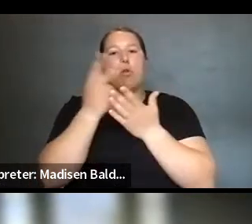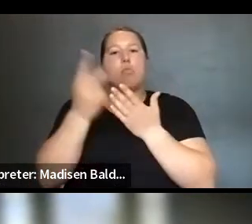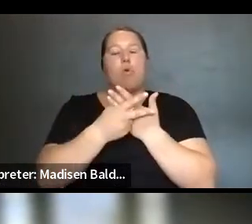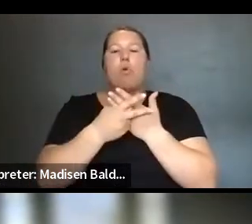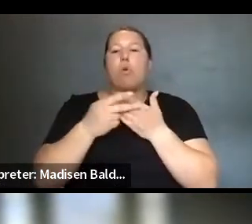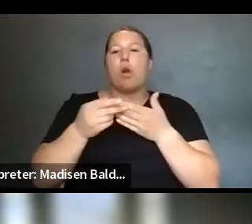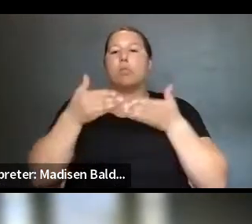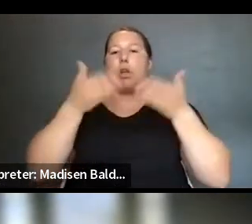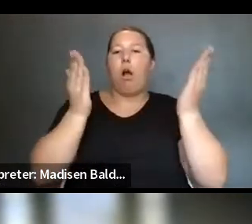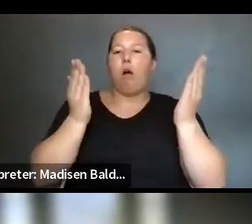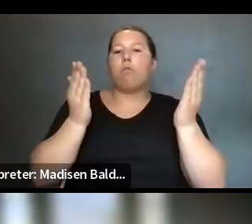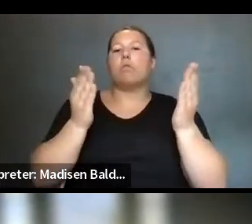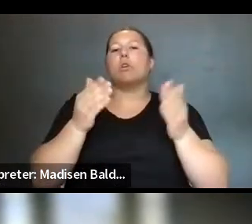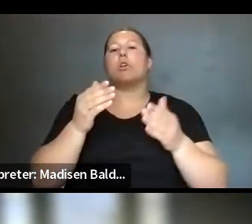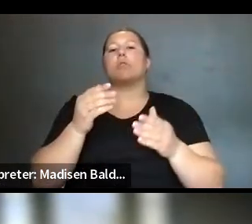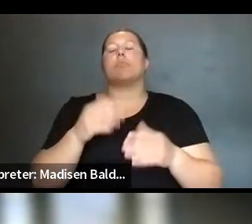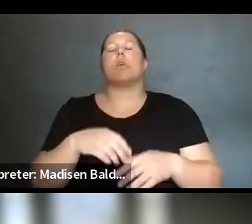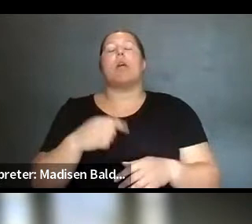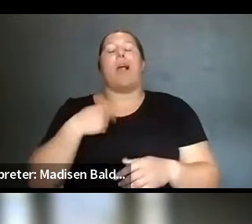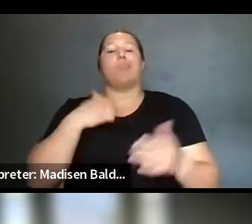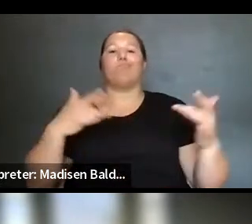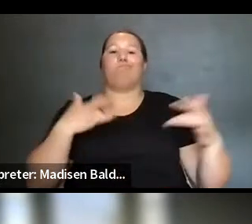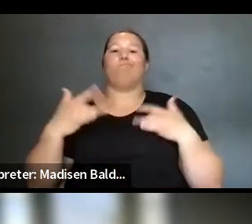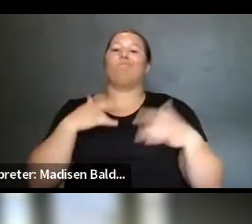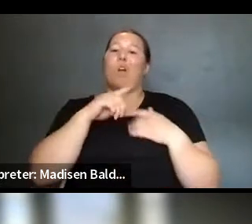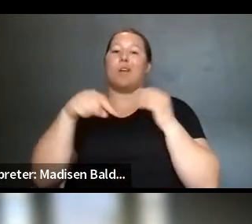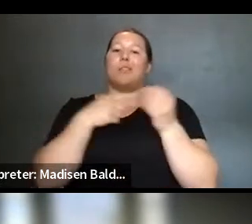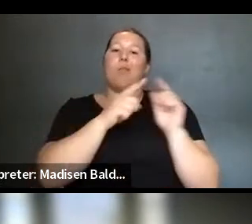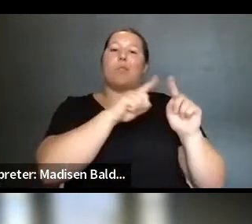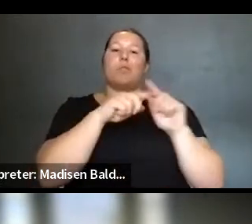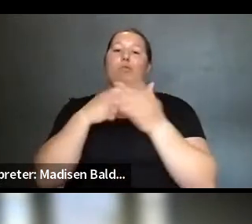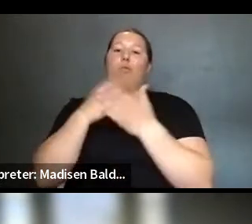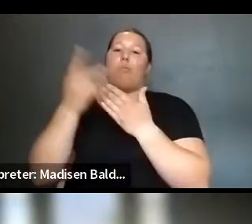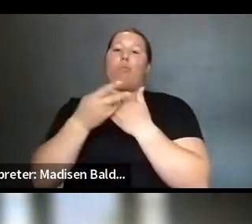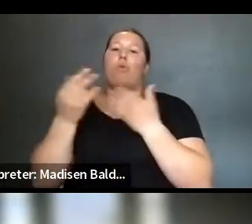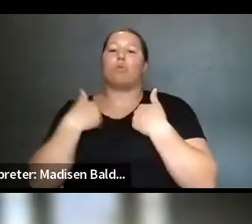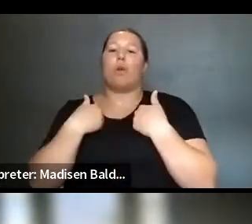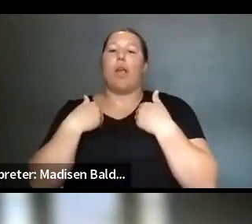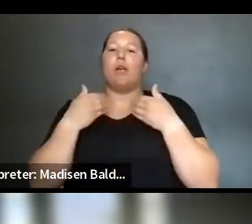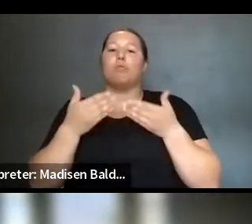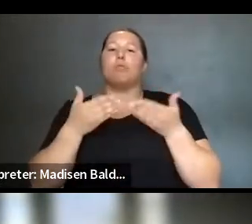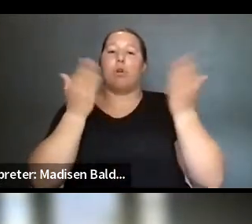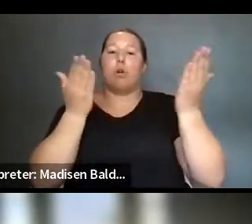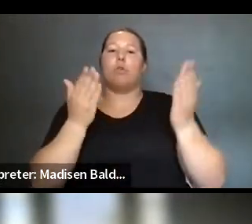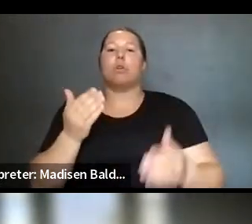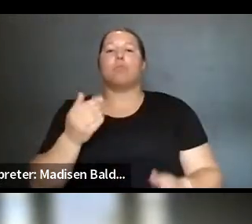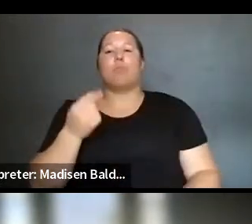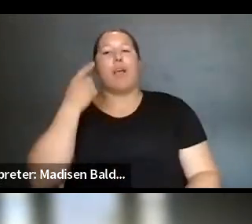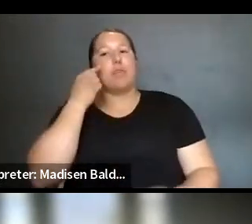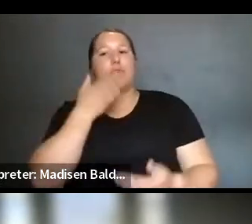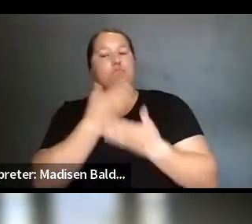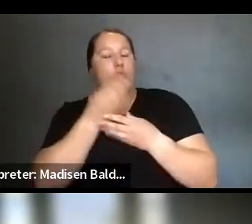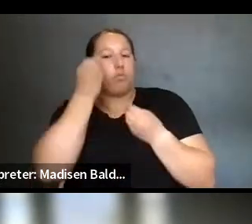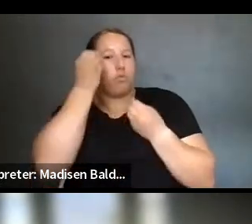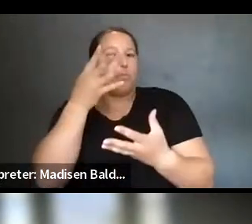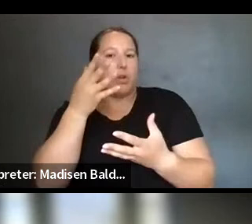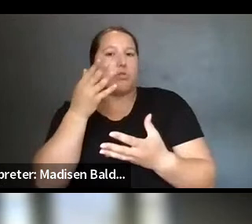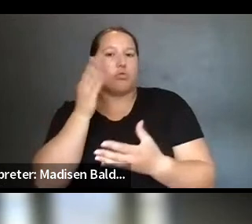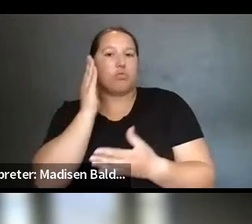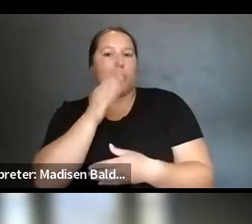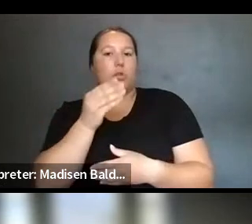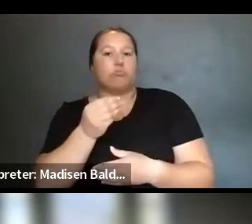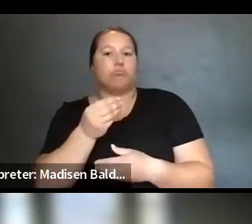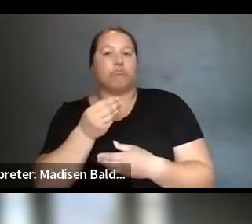team. And it's something that I'm very excited about, and I think this will be very informative. So with that, I will turn it over